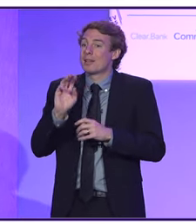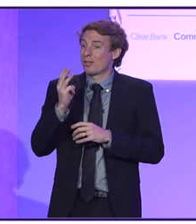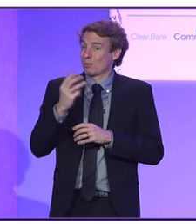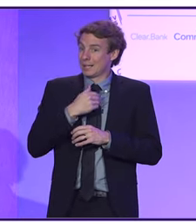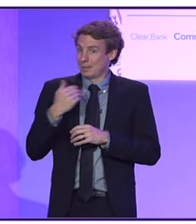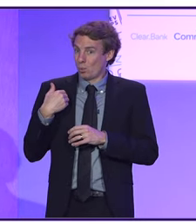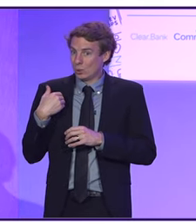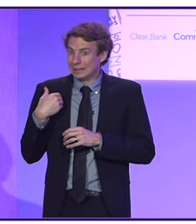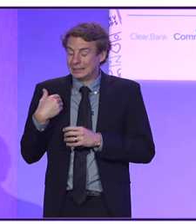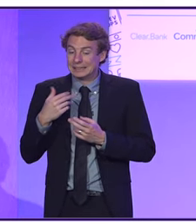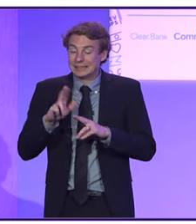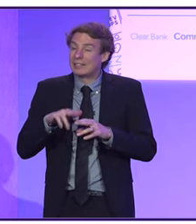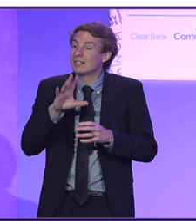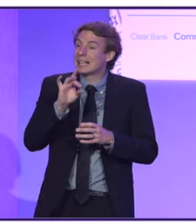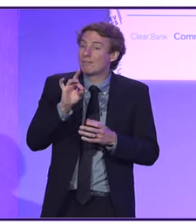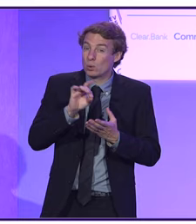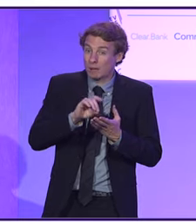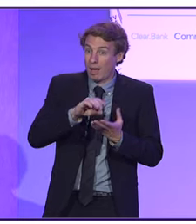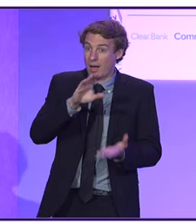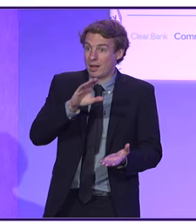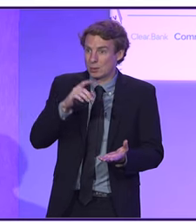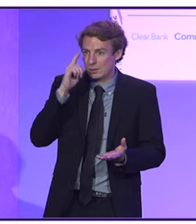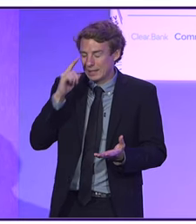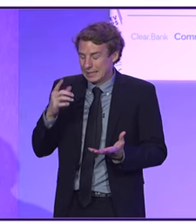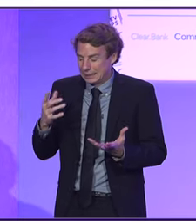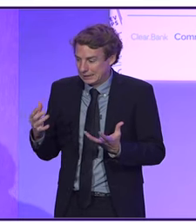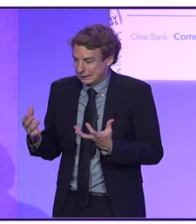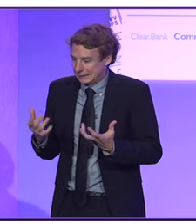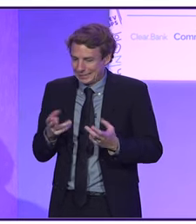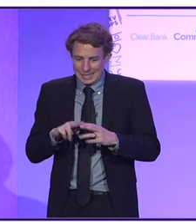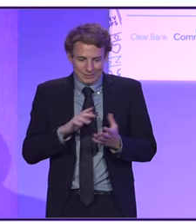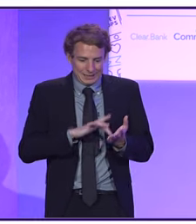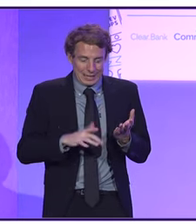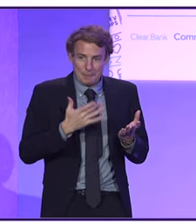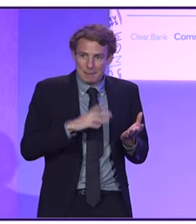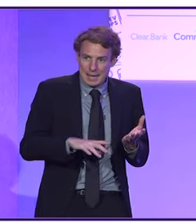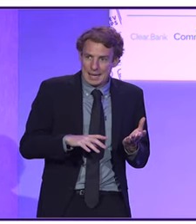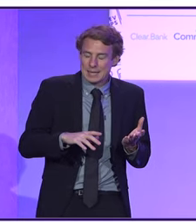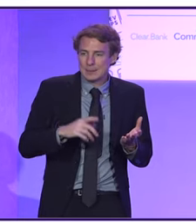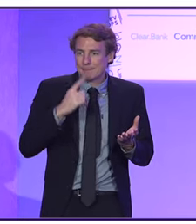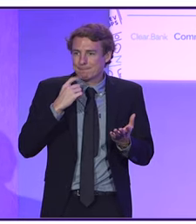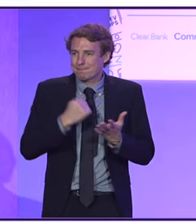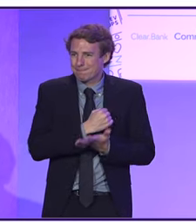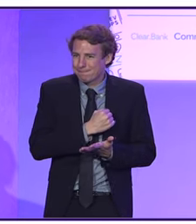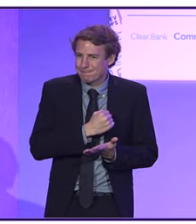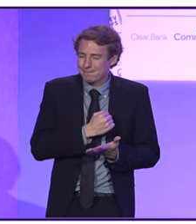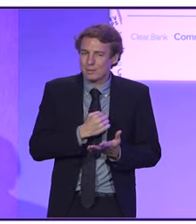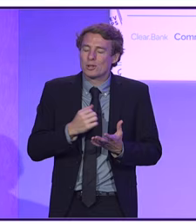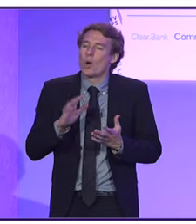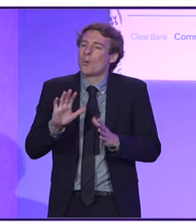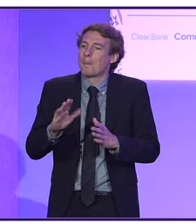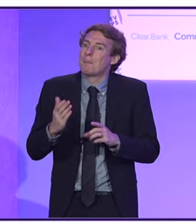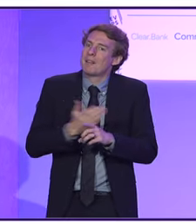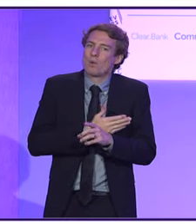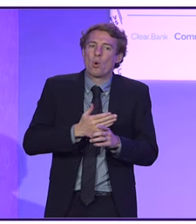high or not. You really need the data that you need. And so the very, very first step before you do anything is understand how your observability data is being used. For